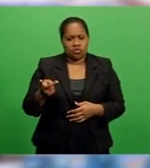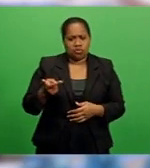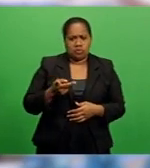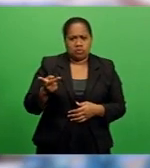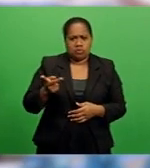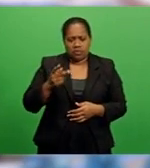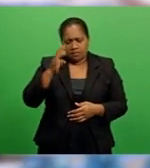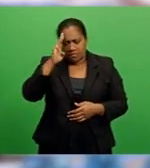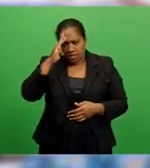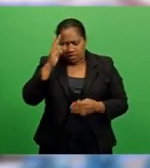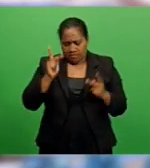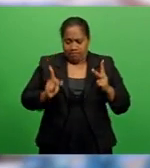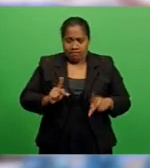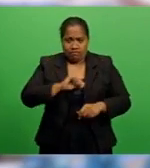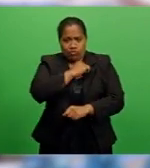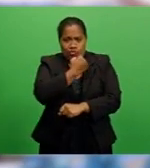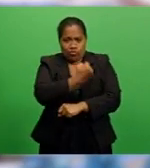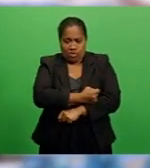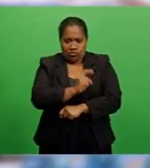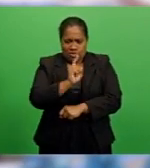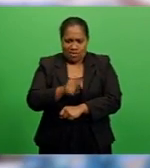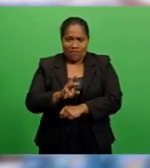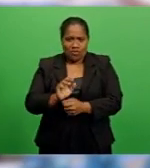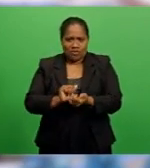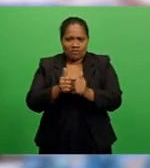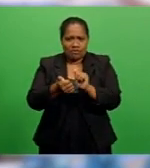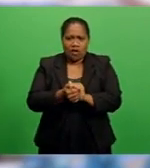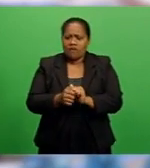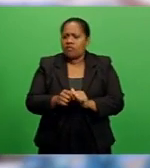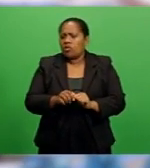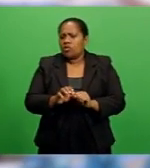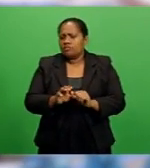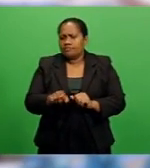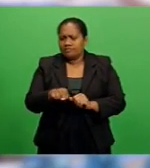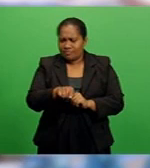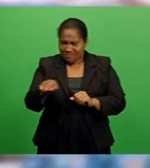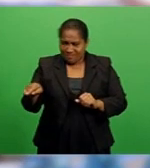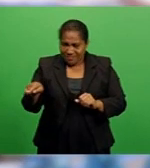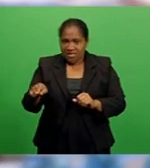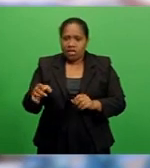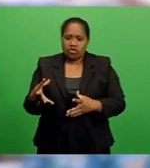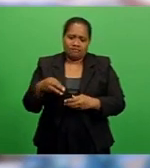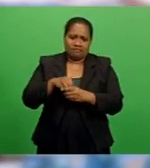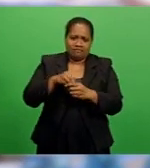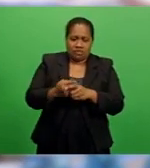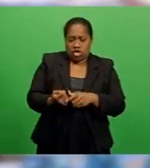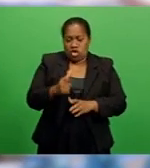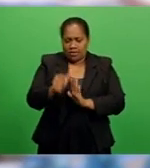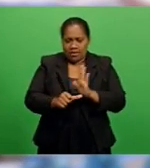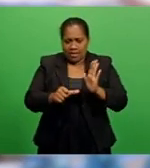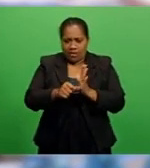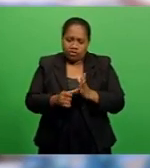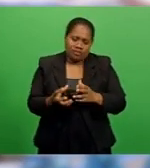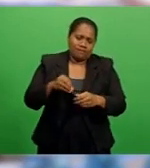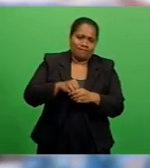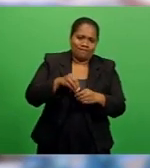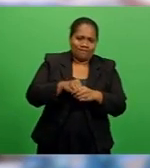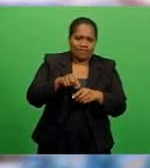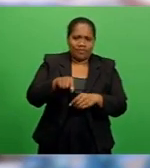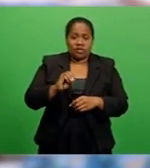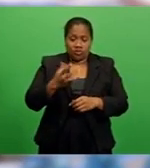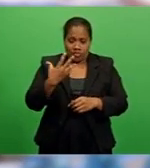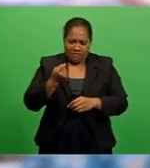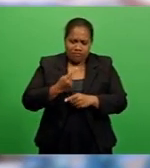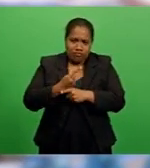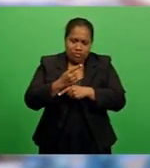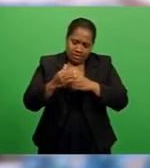physical strength, getting athletes involved at an early age is crucial. Thus, Boxing Fiji is introducing a week-long kids program for